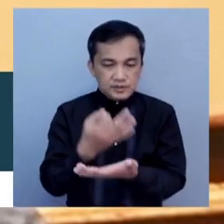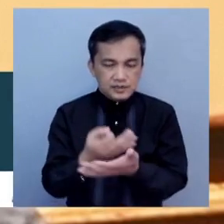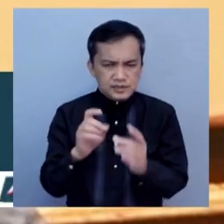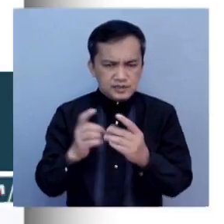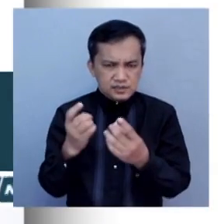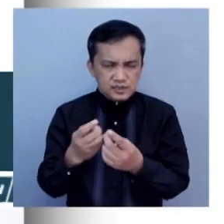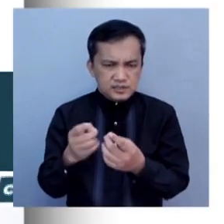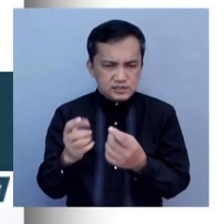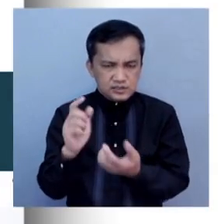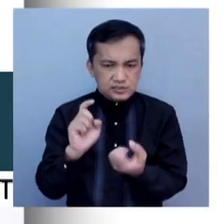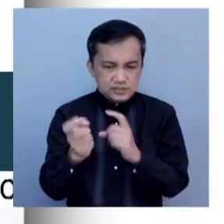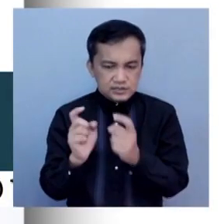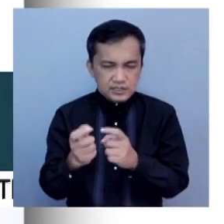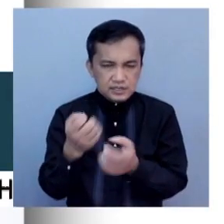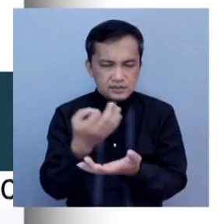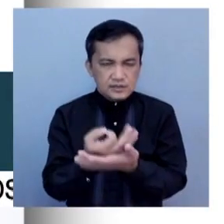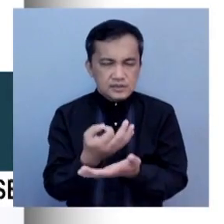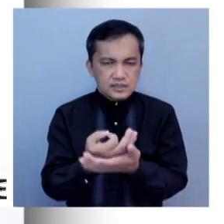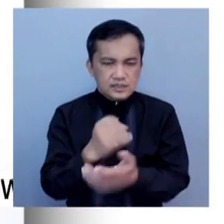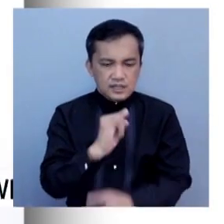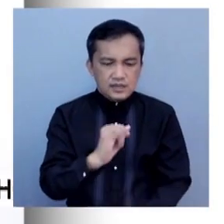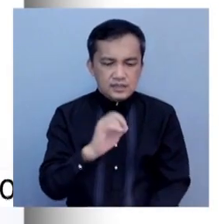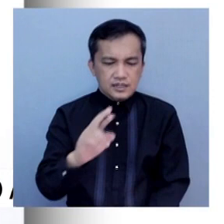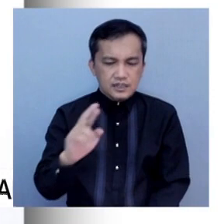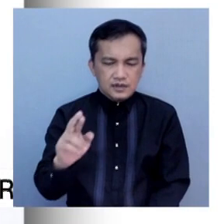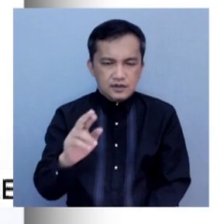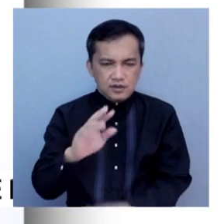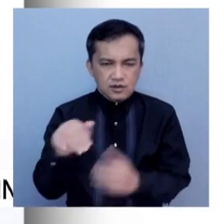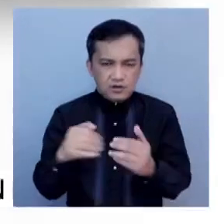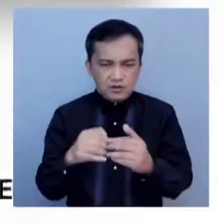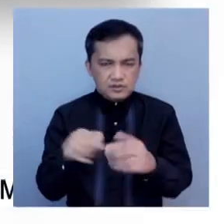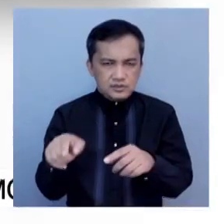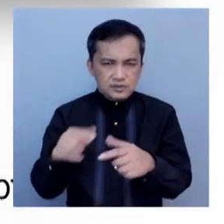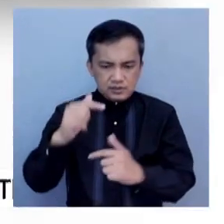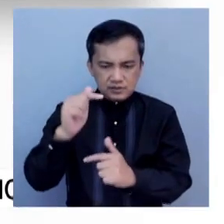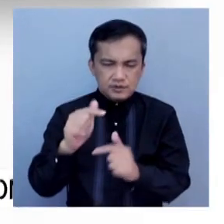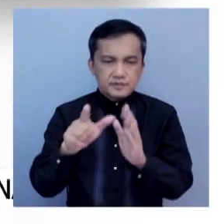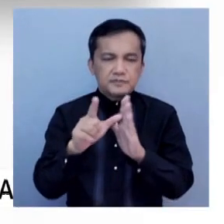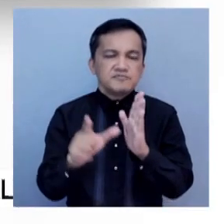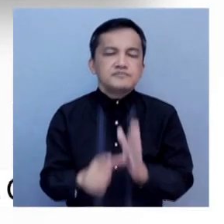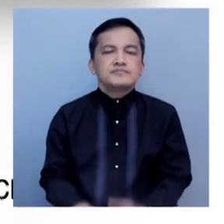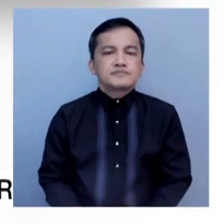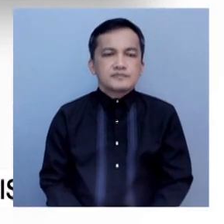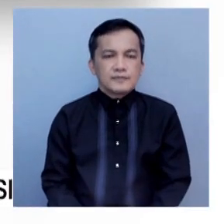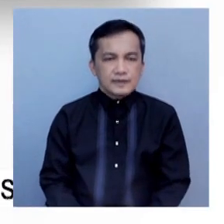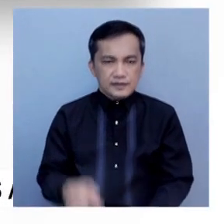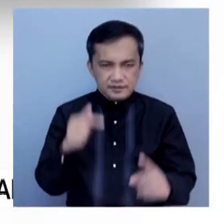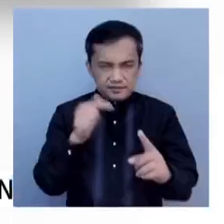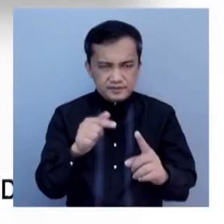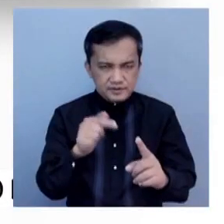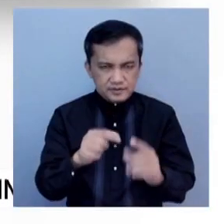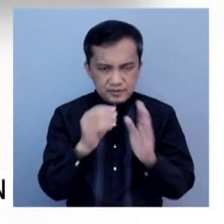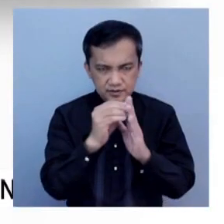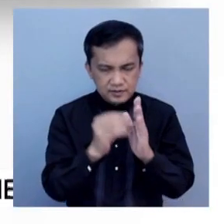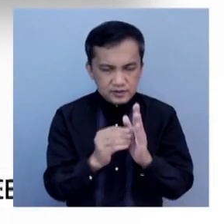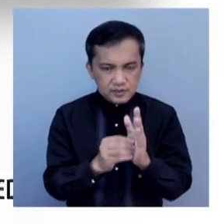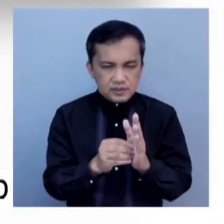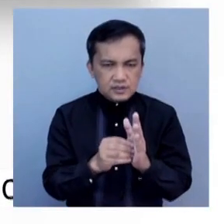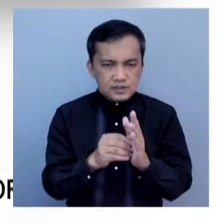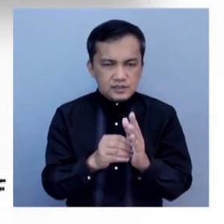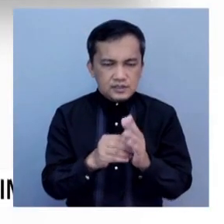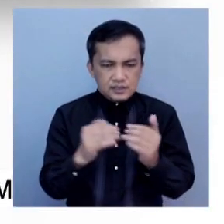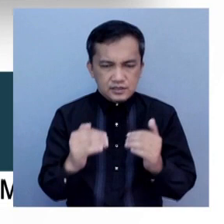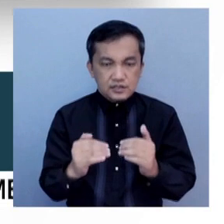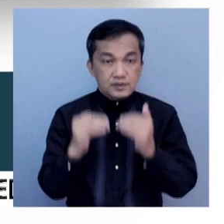changes in the fund's IRR are all within the bounds of the law. It also referred to the revisions as enhancements, which